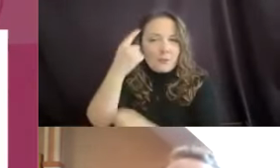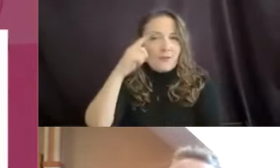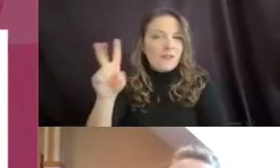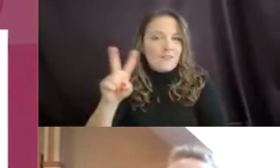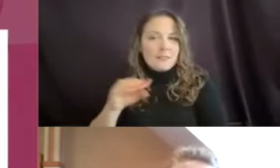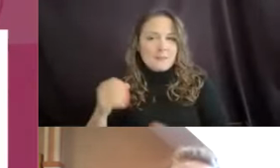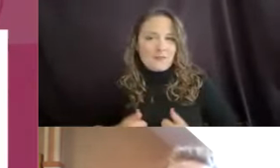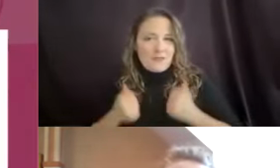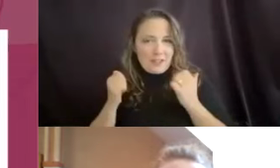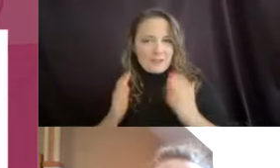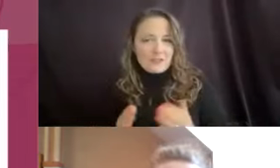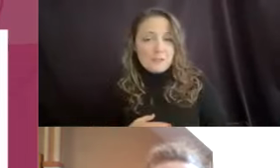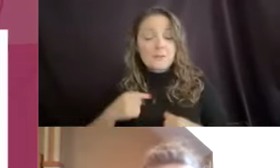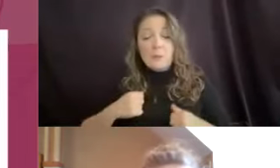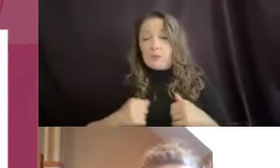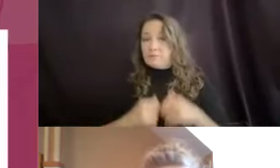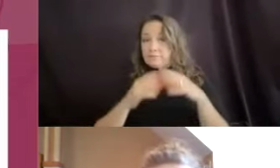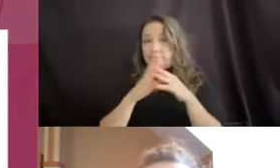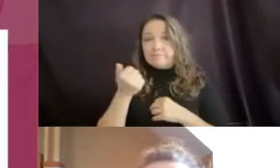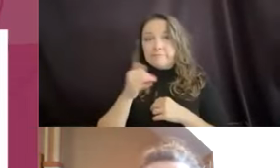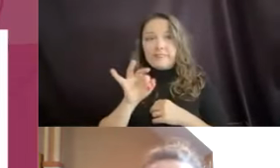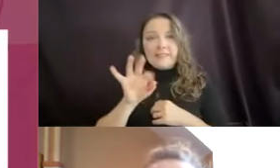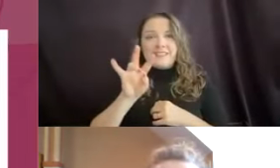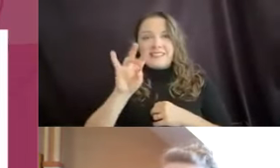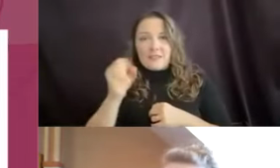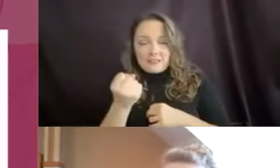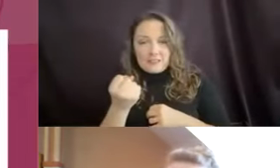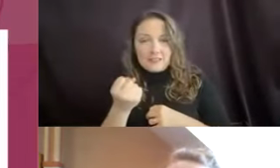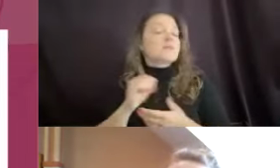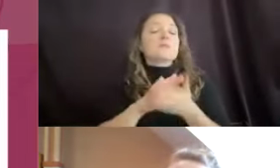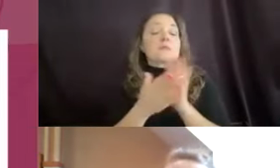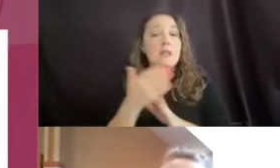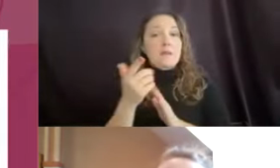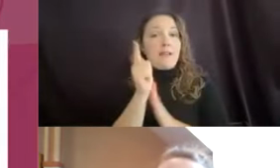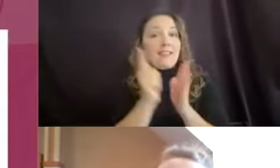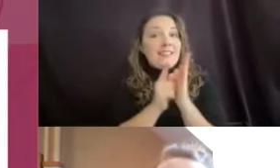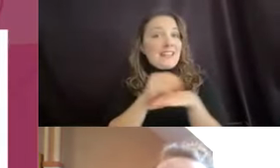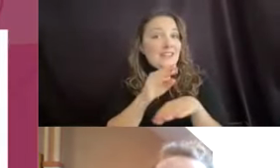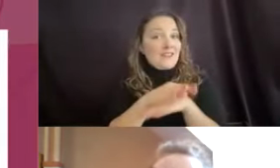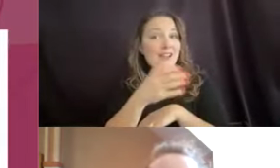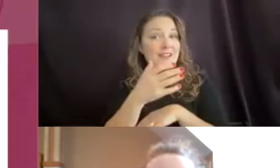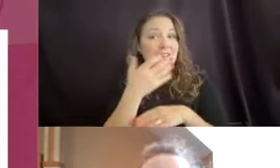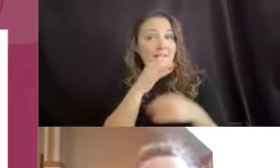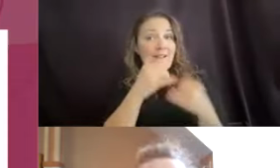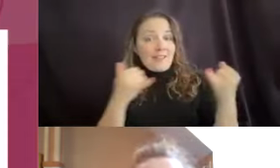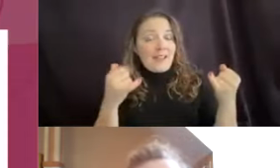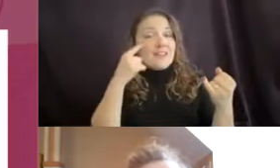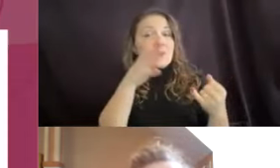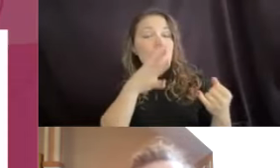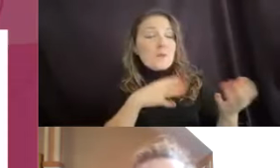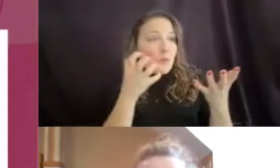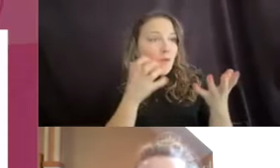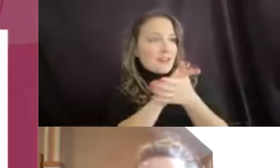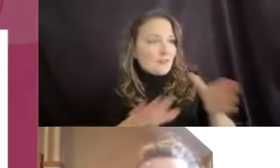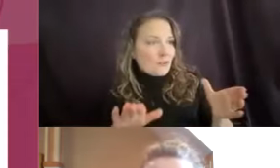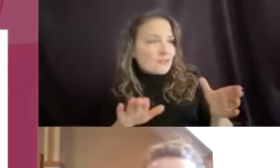started in the early 1970s as a legal advice helpline for women seeking divorce. And by 1974, we'd purchased our first safe